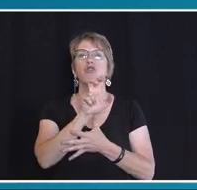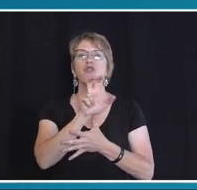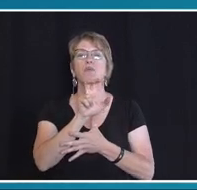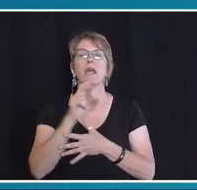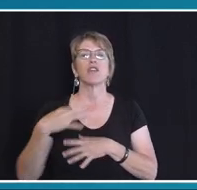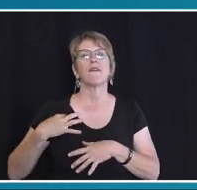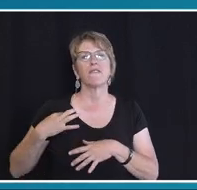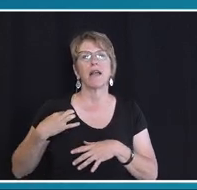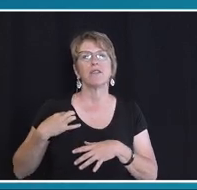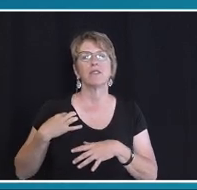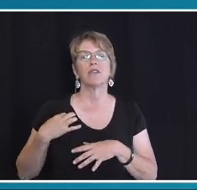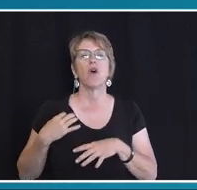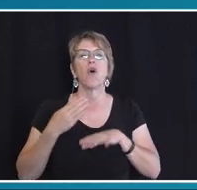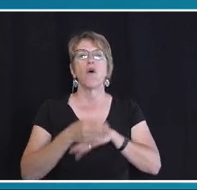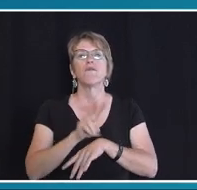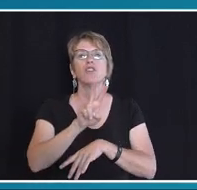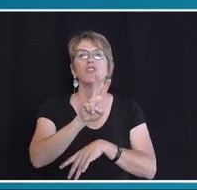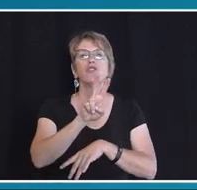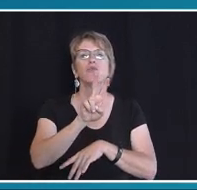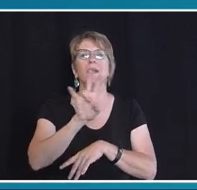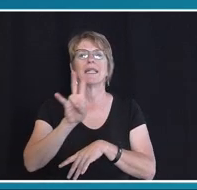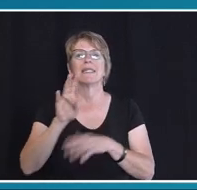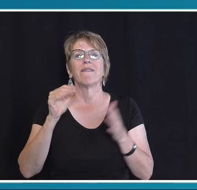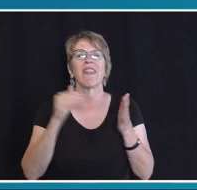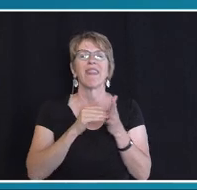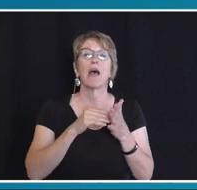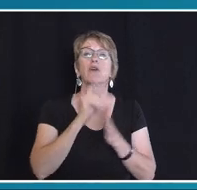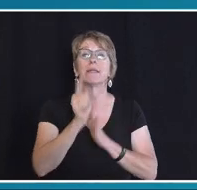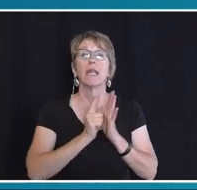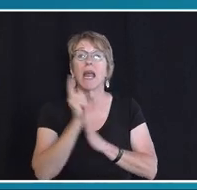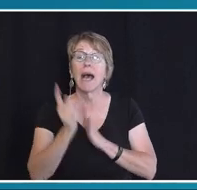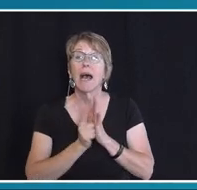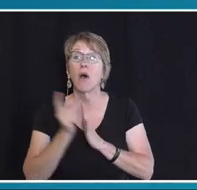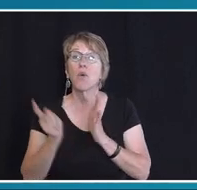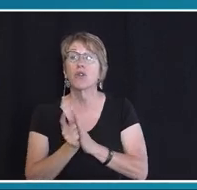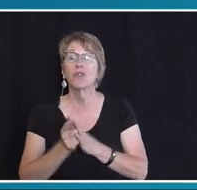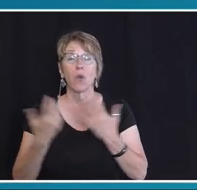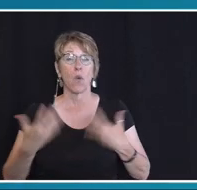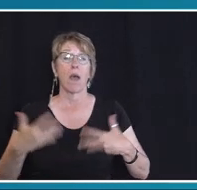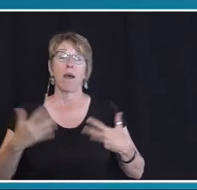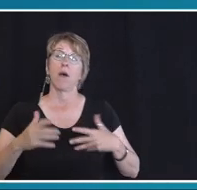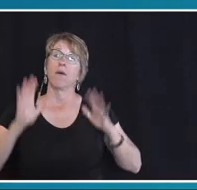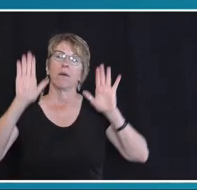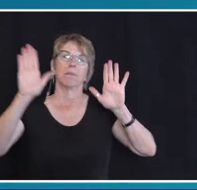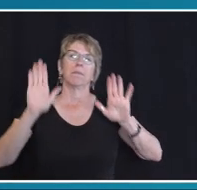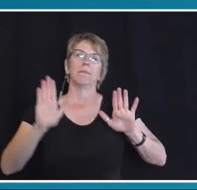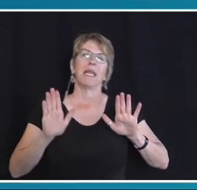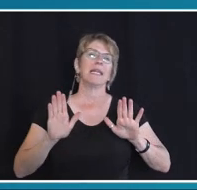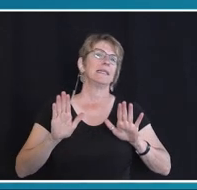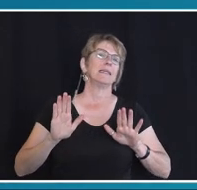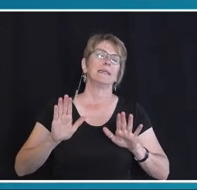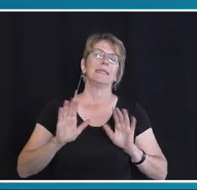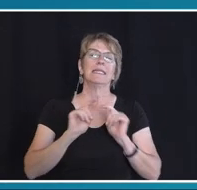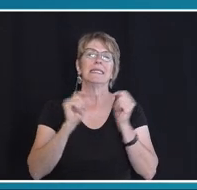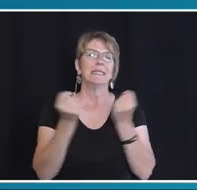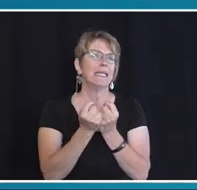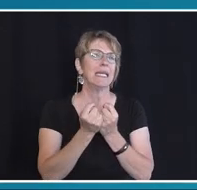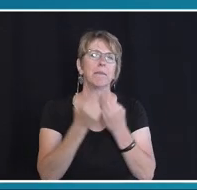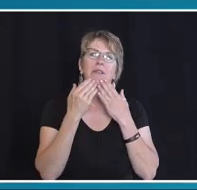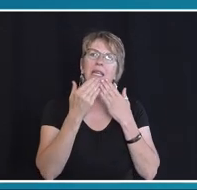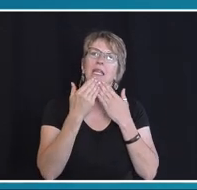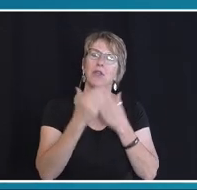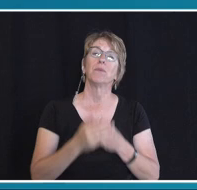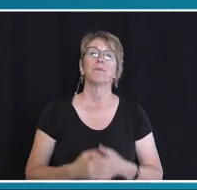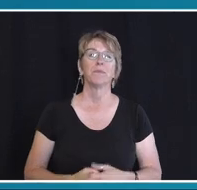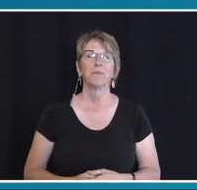contribute over 27,000 hours to make these programs happen. Thank you to the entire team of volunteers. You guys are true